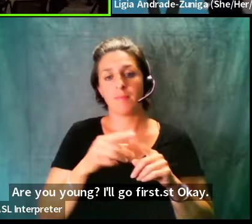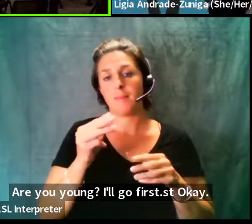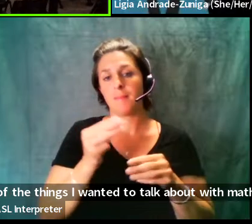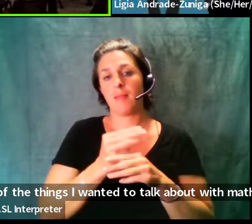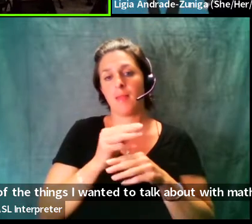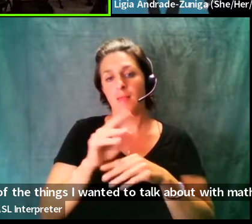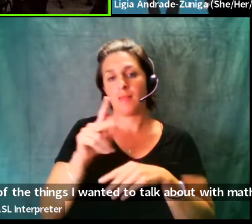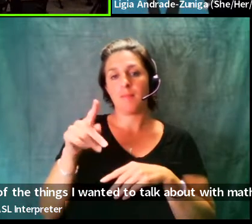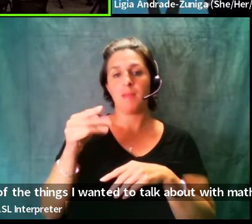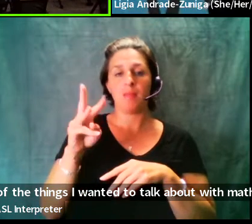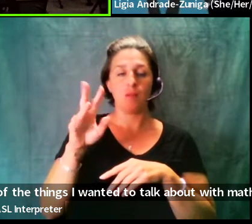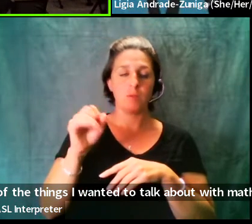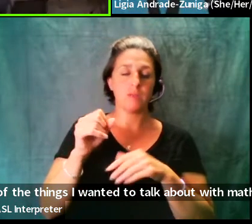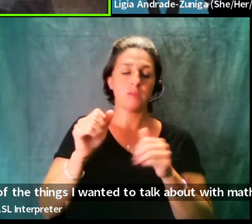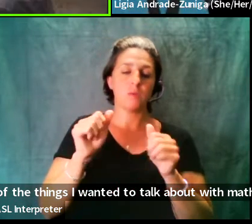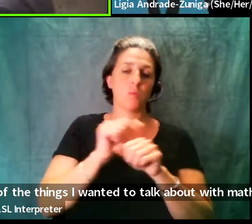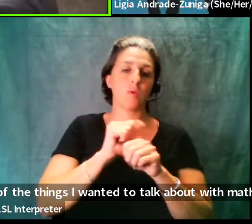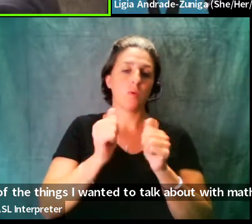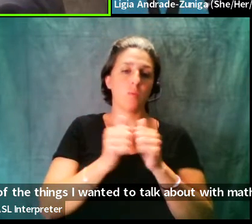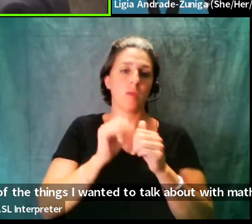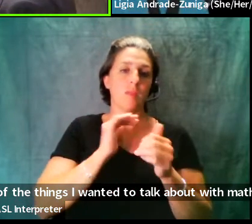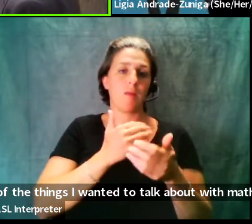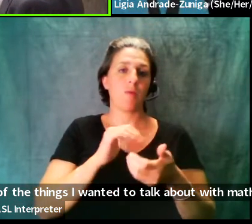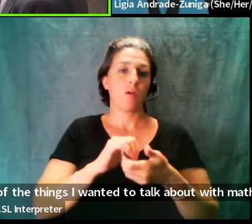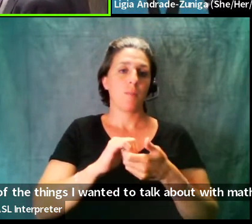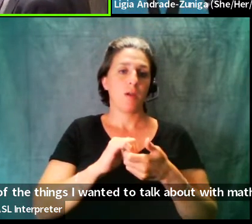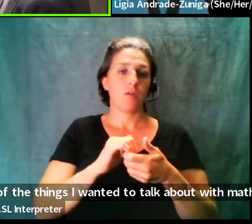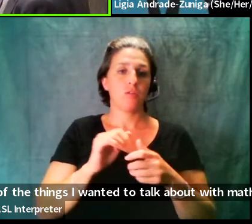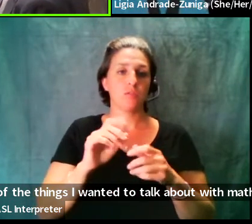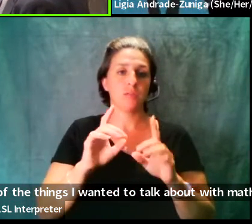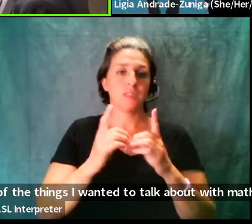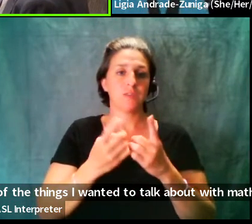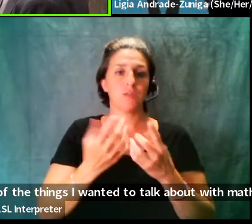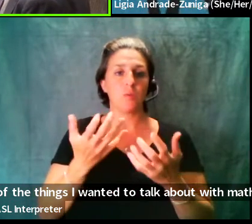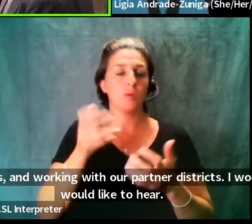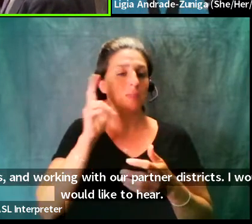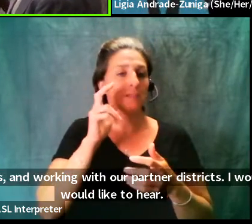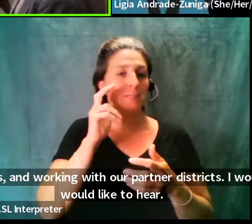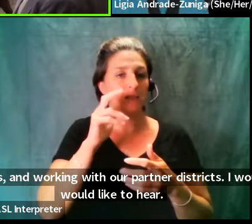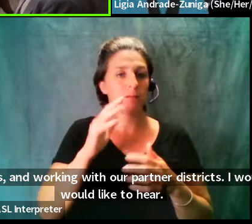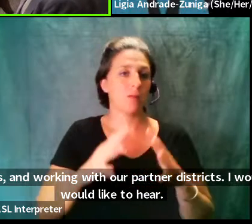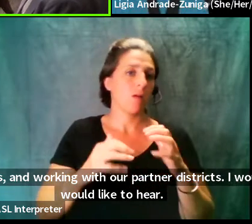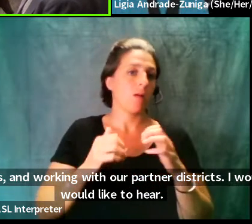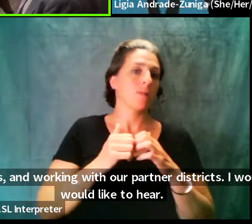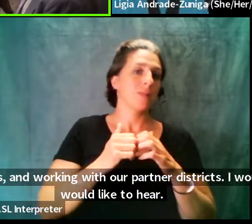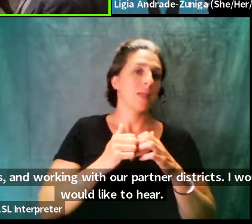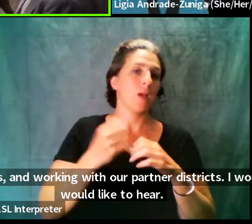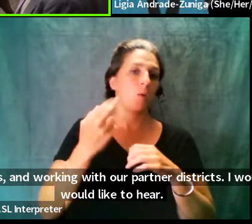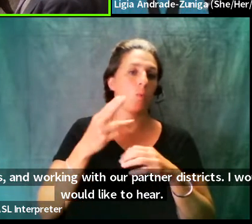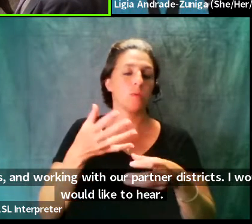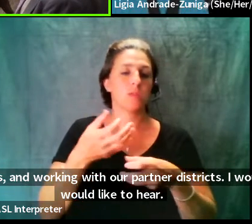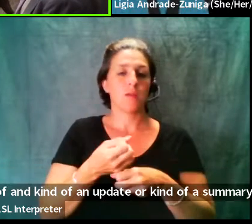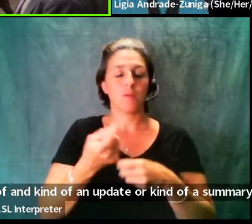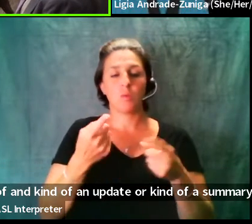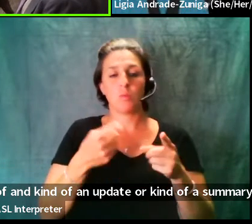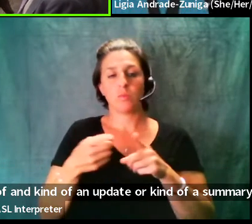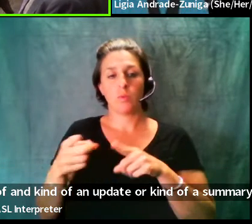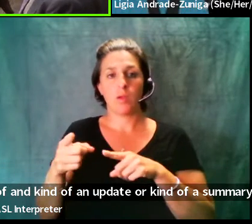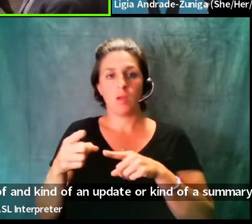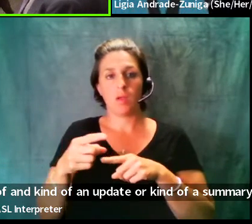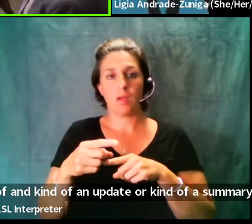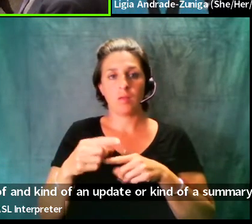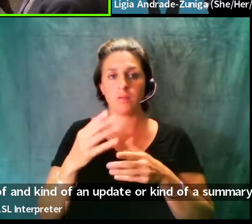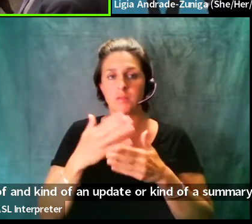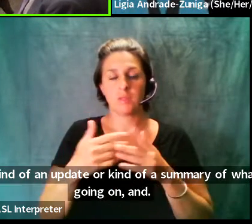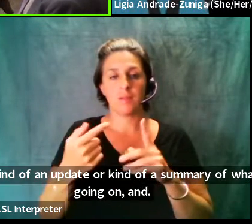and working with our partner districts. I would like to hear kind of an update or kind of a summary of what's going on at some